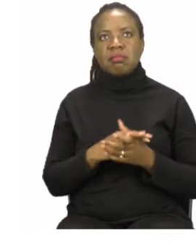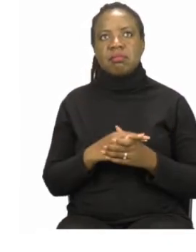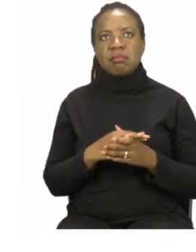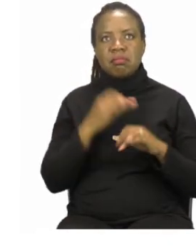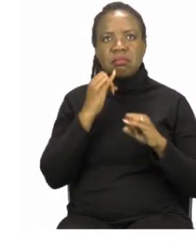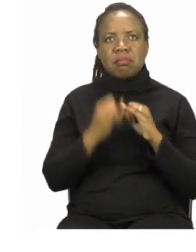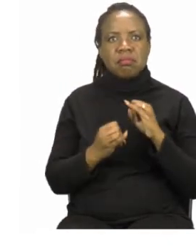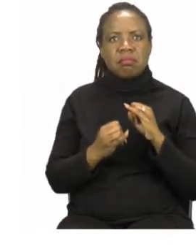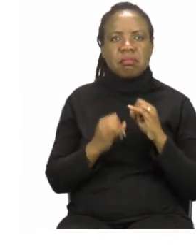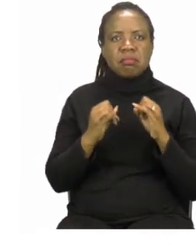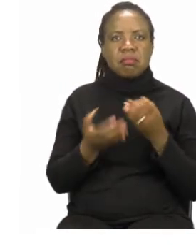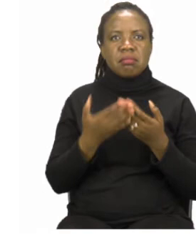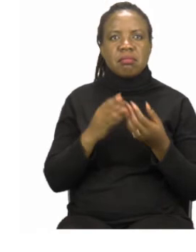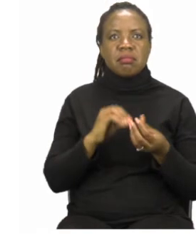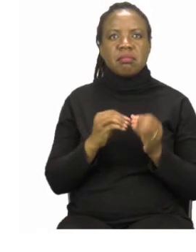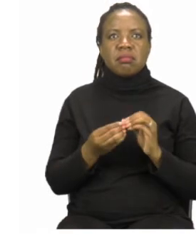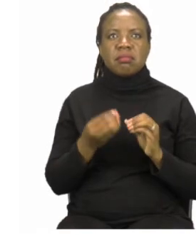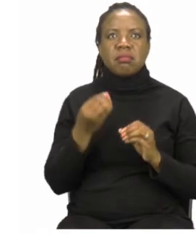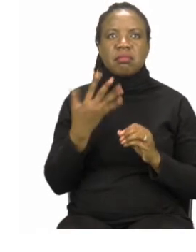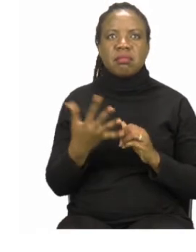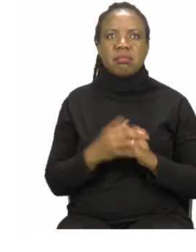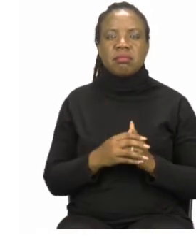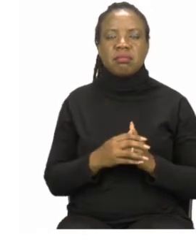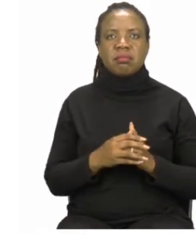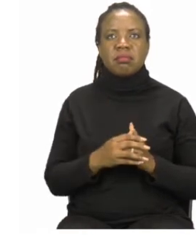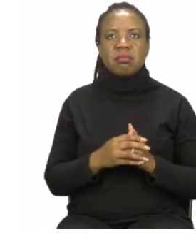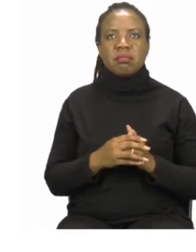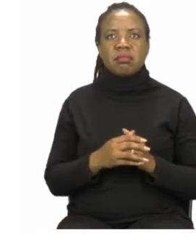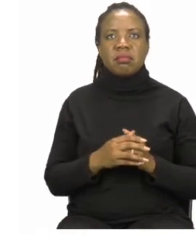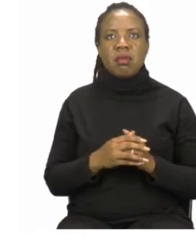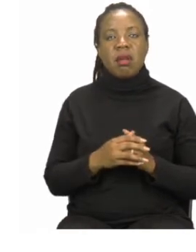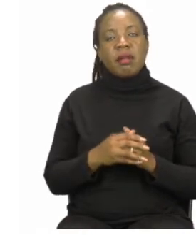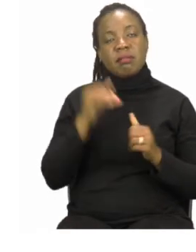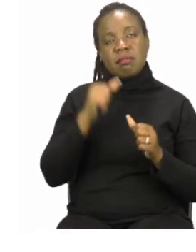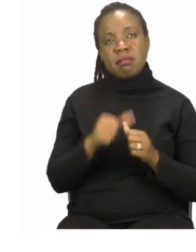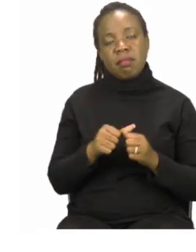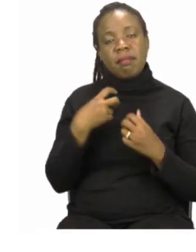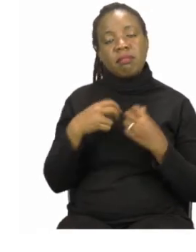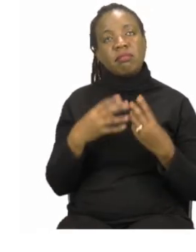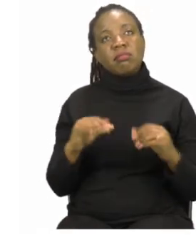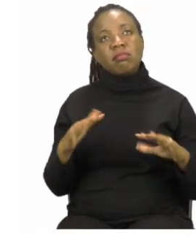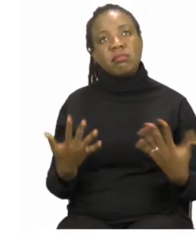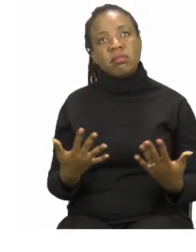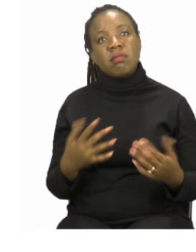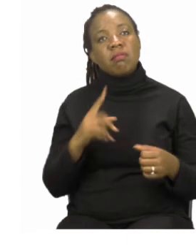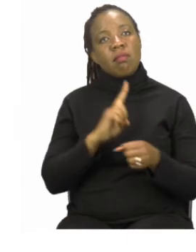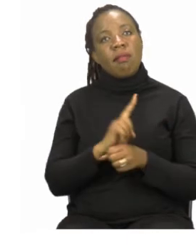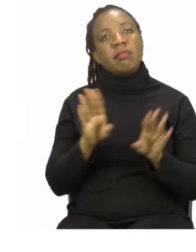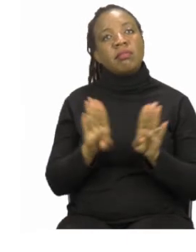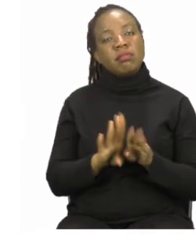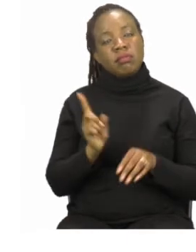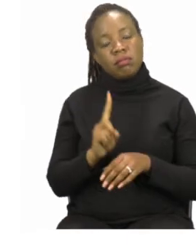But before we do that, I would like us to remember how we actually solve the problems. The first thing we need to do is read